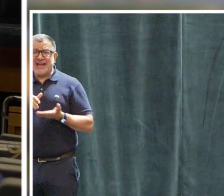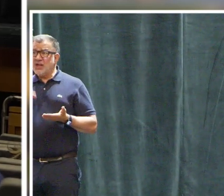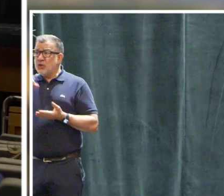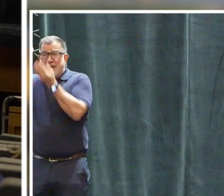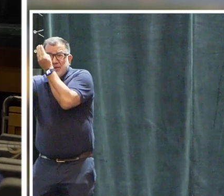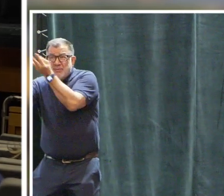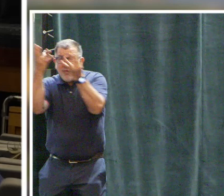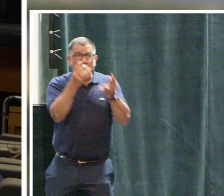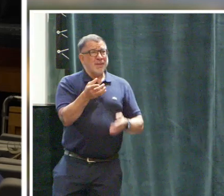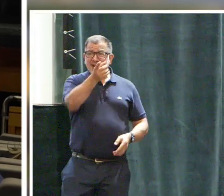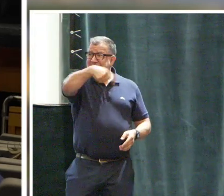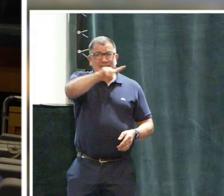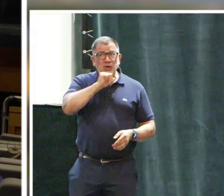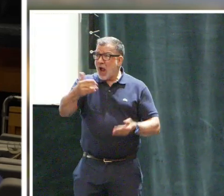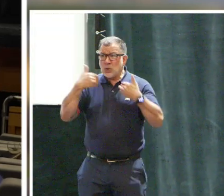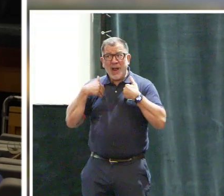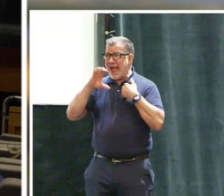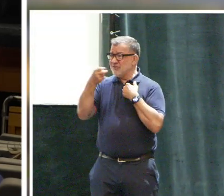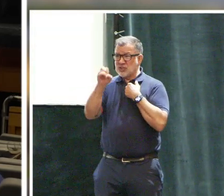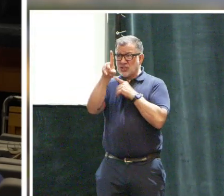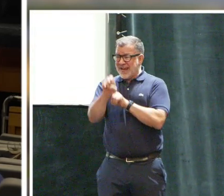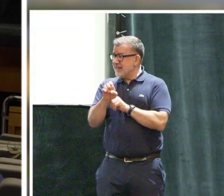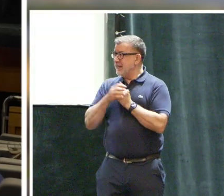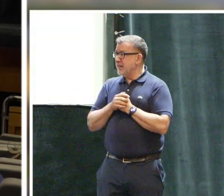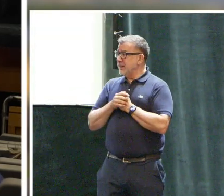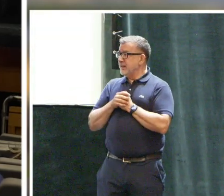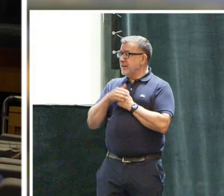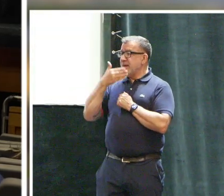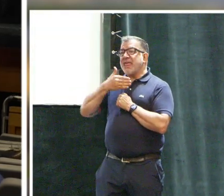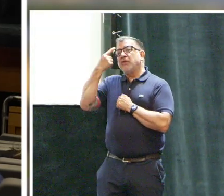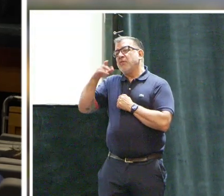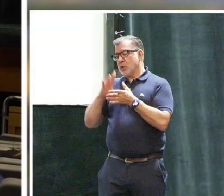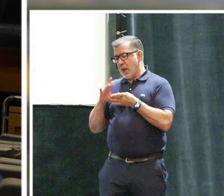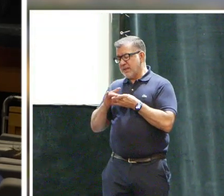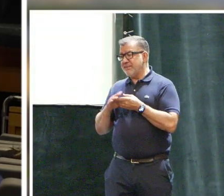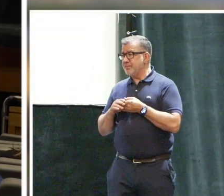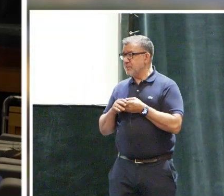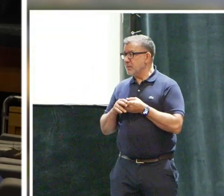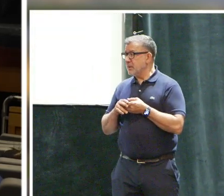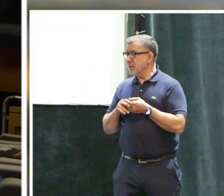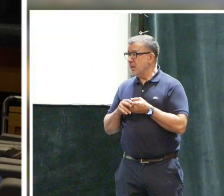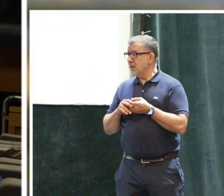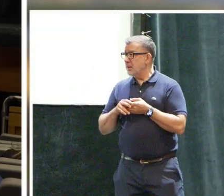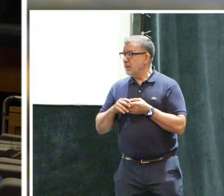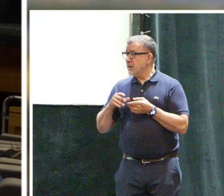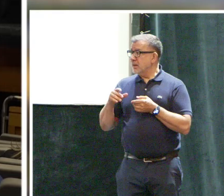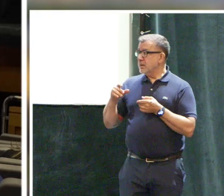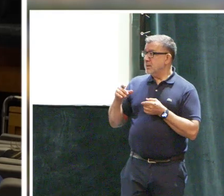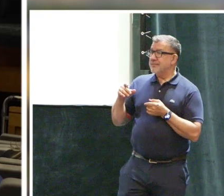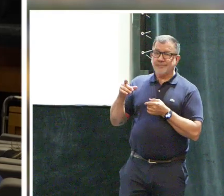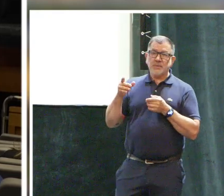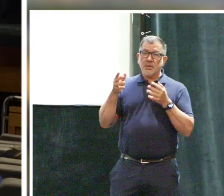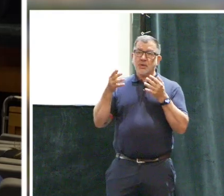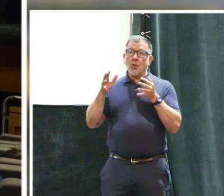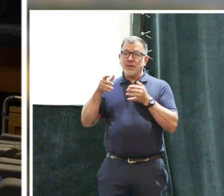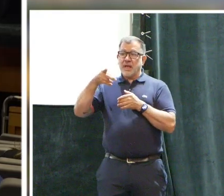that they're not going to have shade. Thank you for your comments. Again, Be honest about that. on the Pump House Park conversation, again, we encourage you to continue